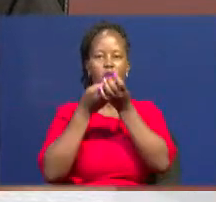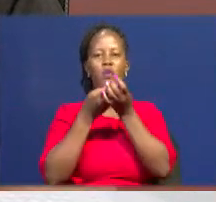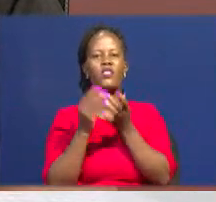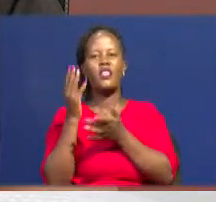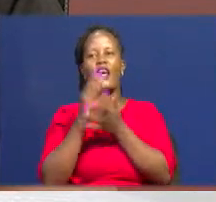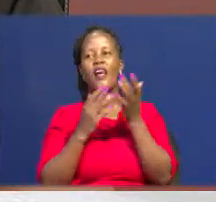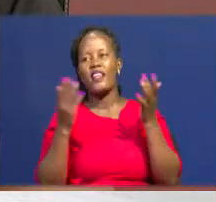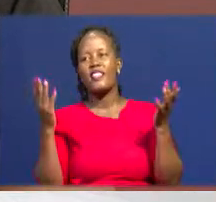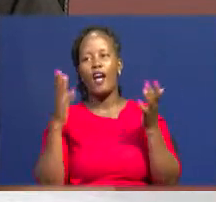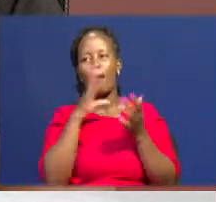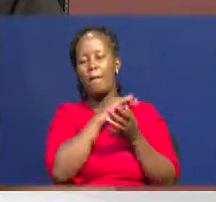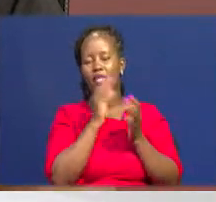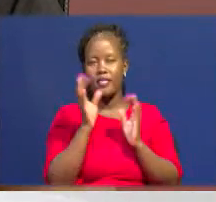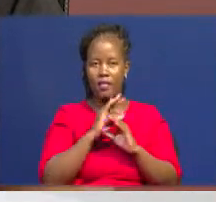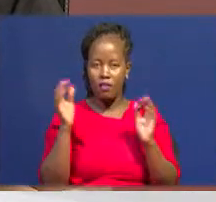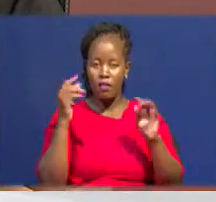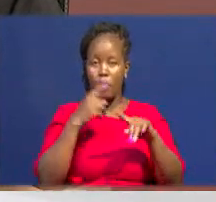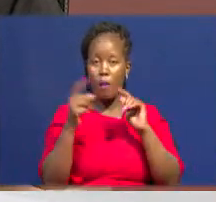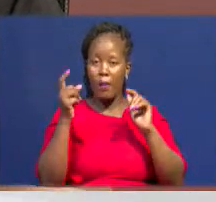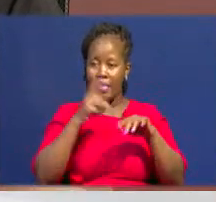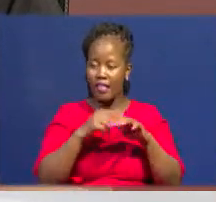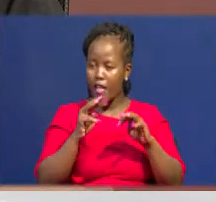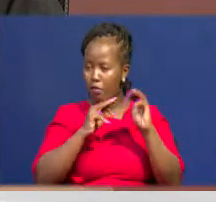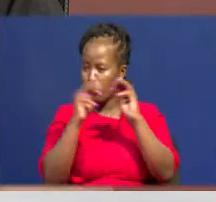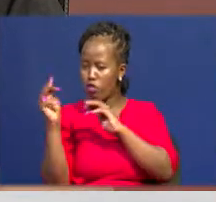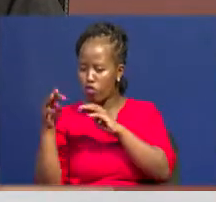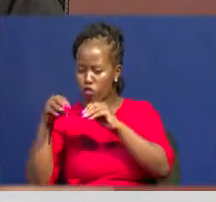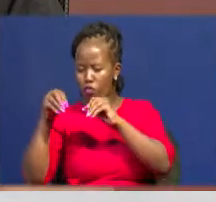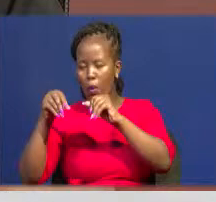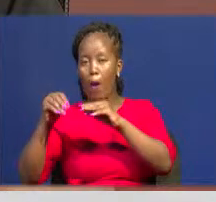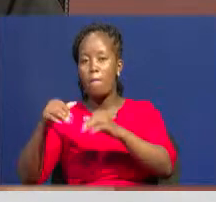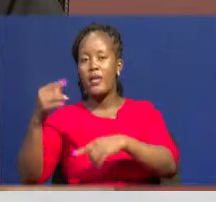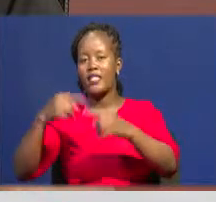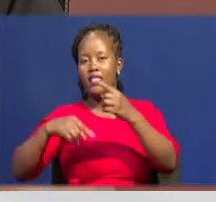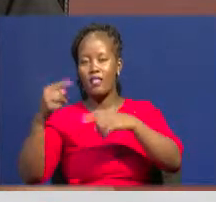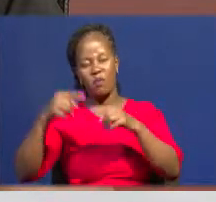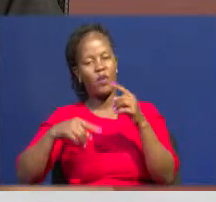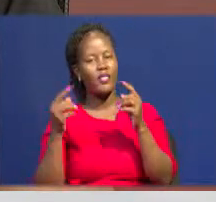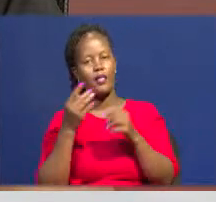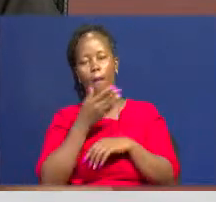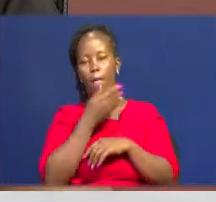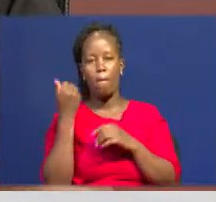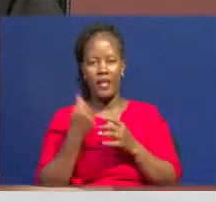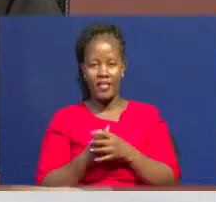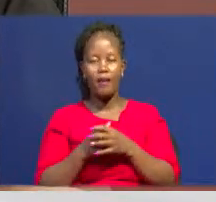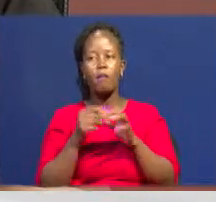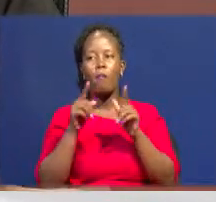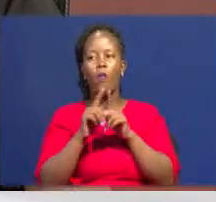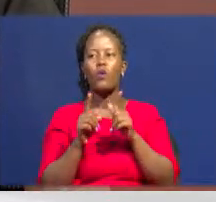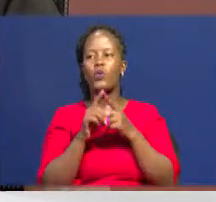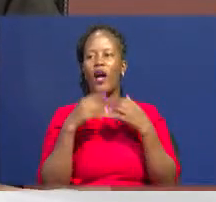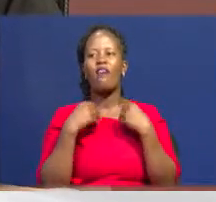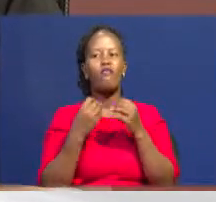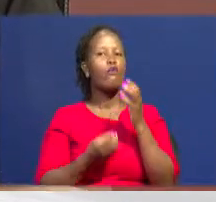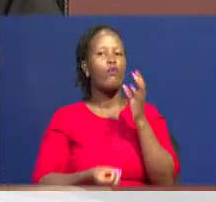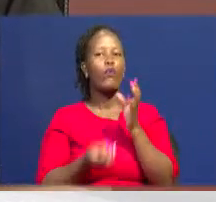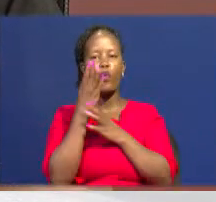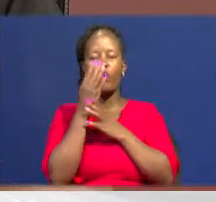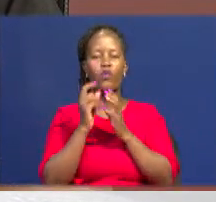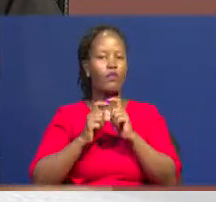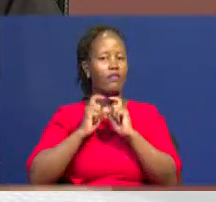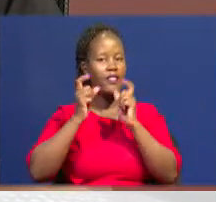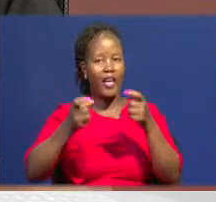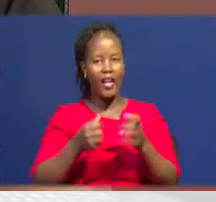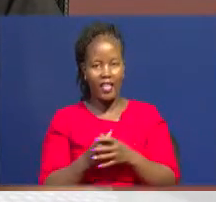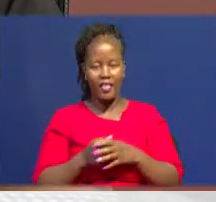go to the beach version and they do very well. So we have seen talent growth, and